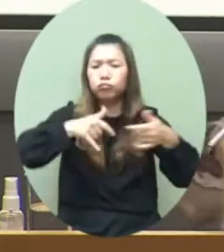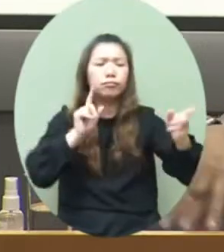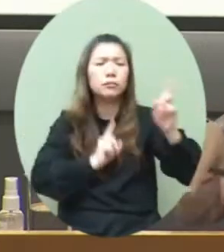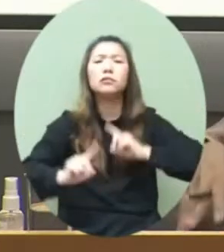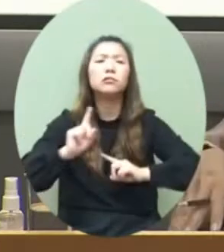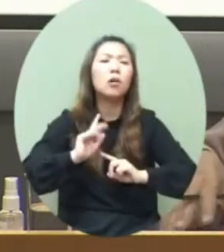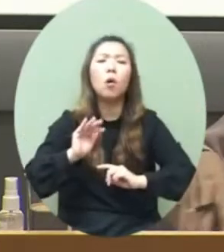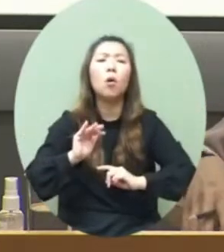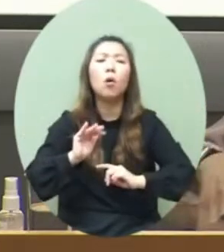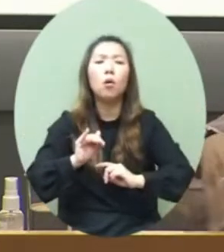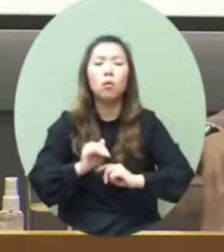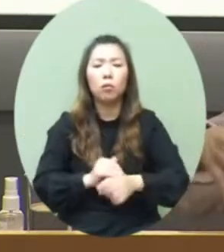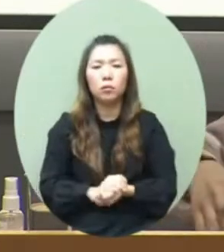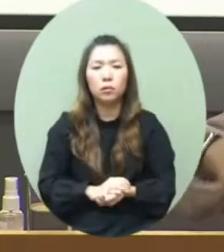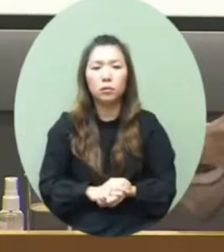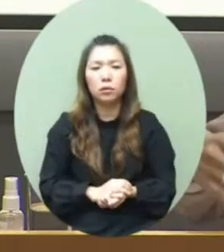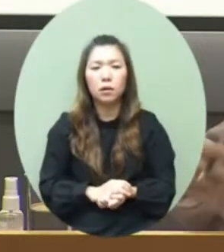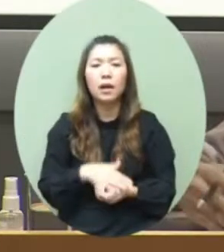marketplace,